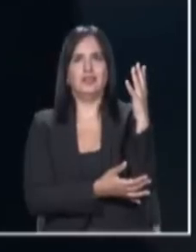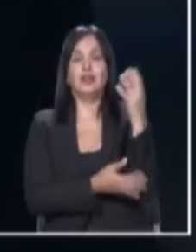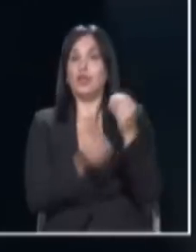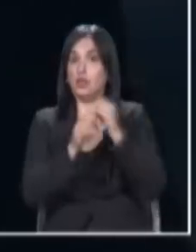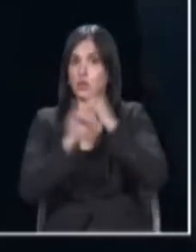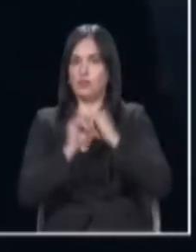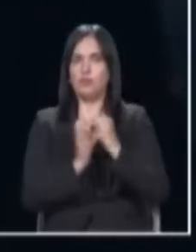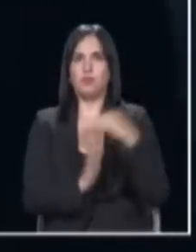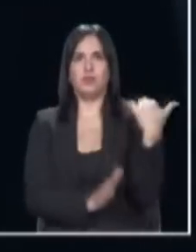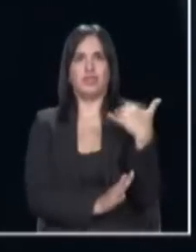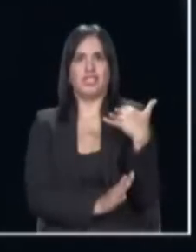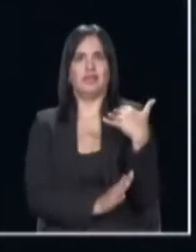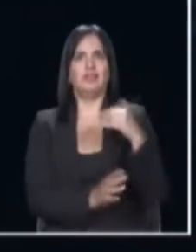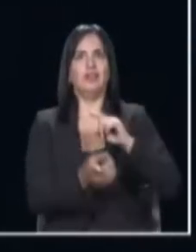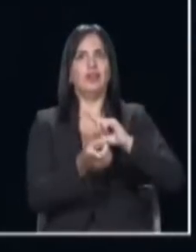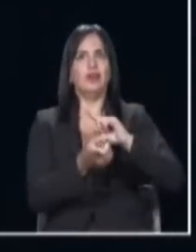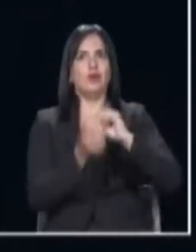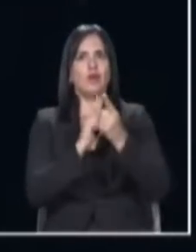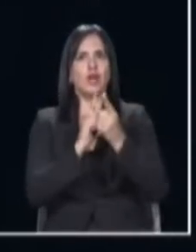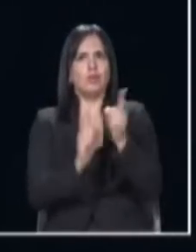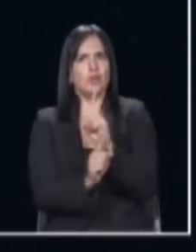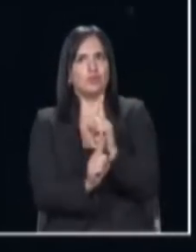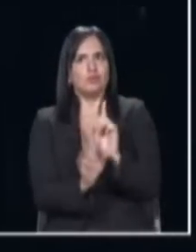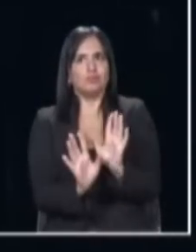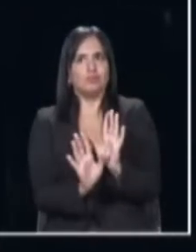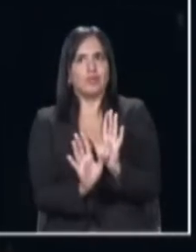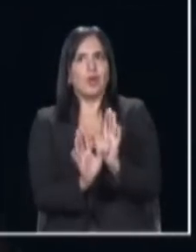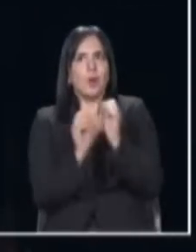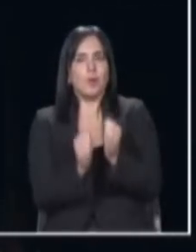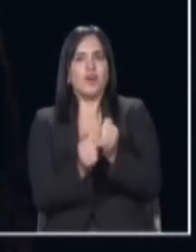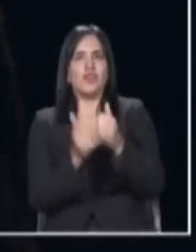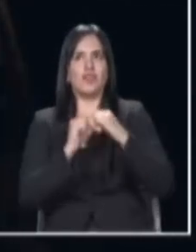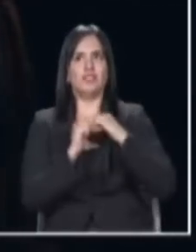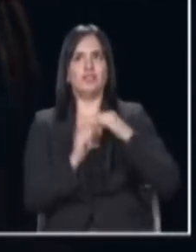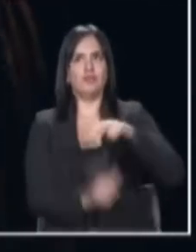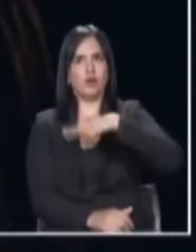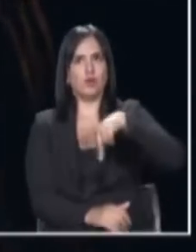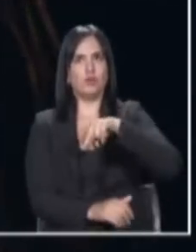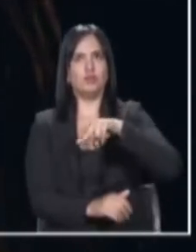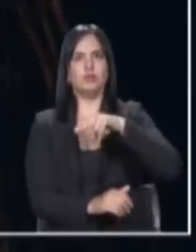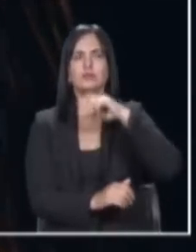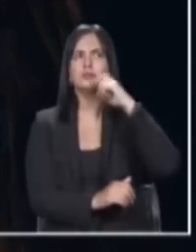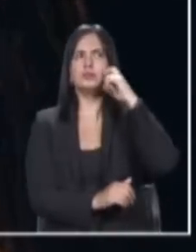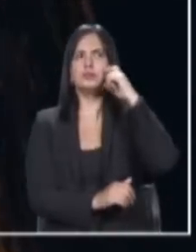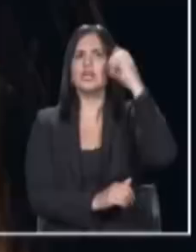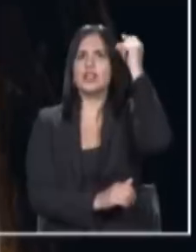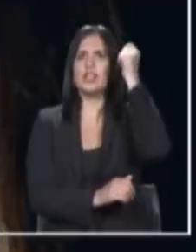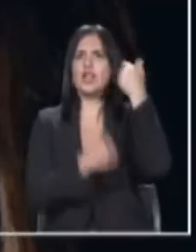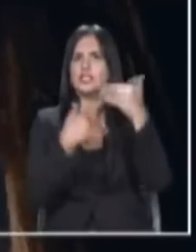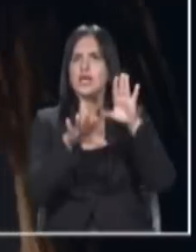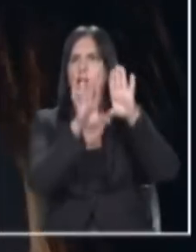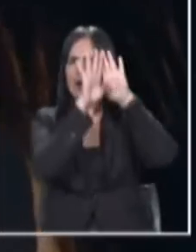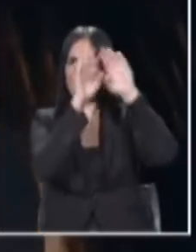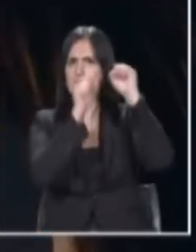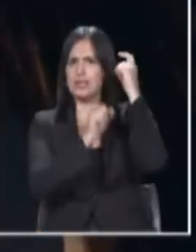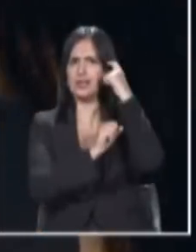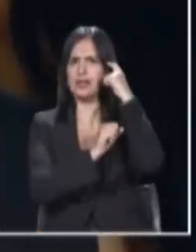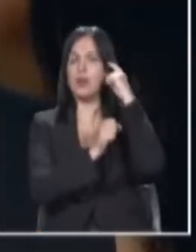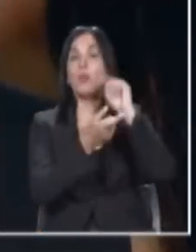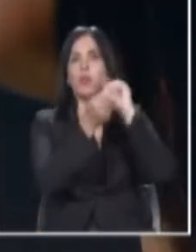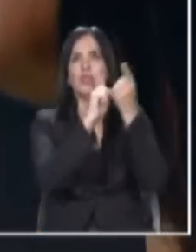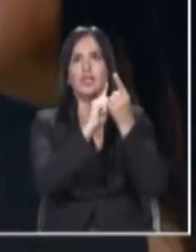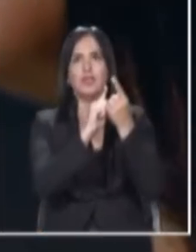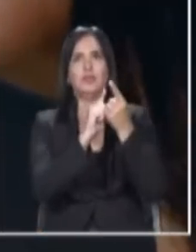unexpected change can challenge our preconceived notions and ideas about the natural world and it can make us question the stability and